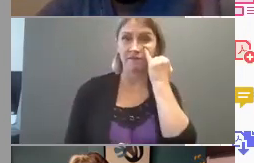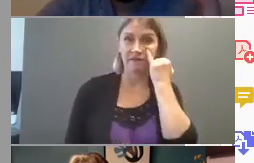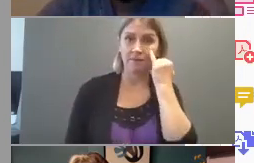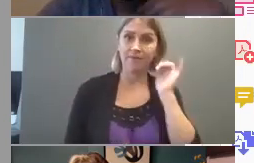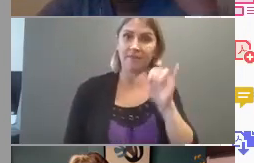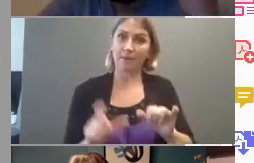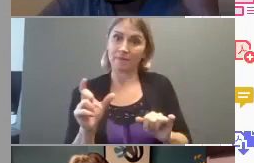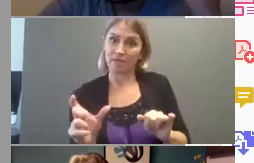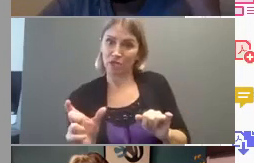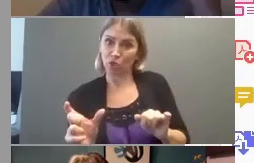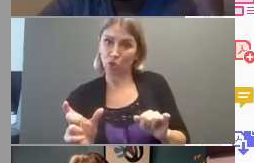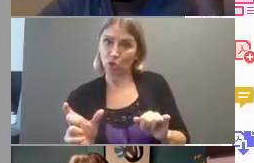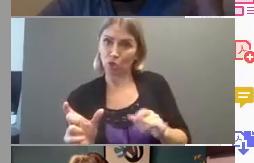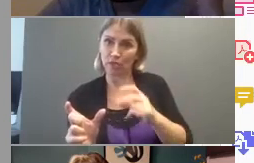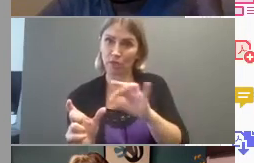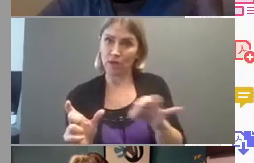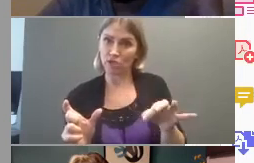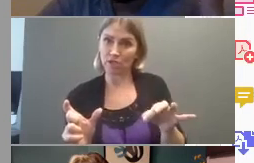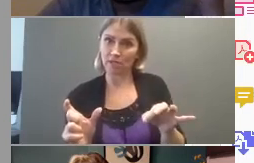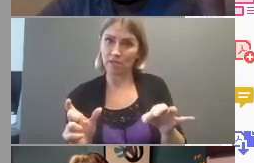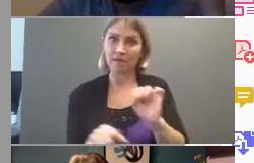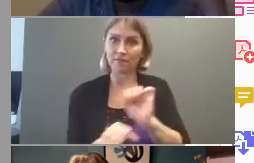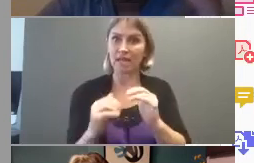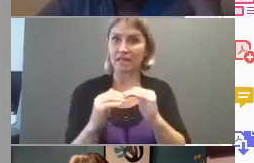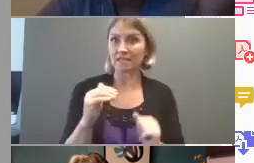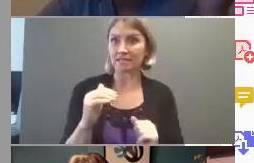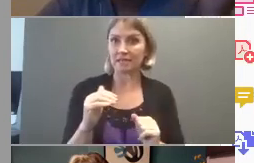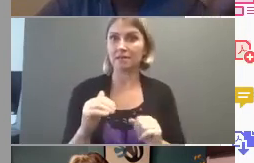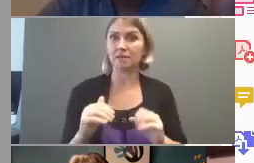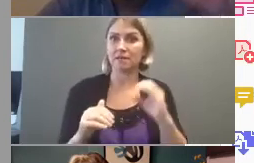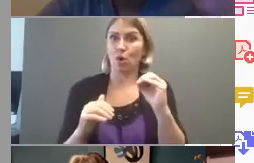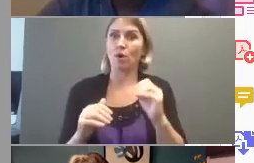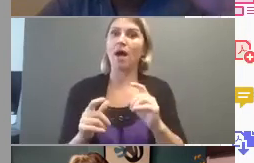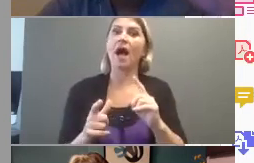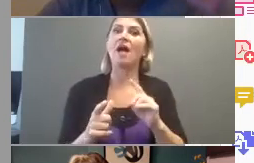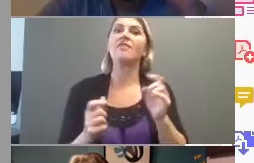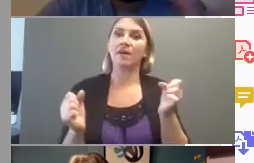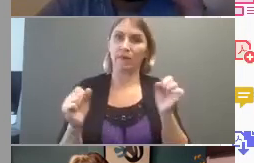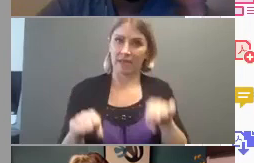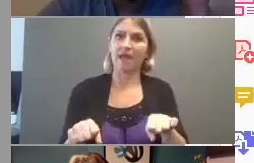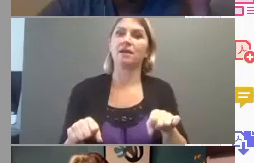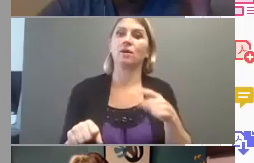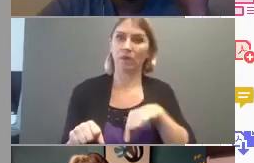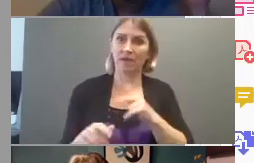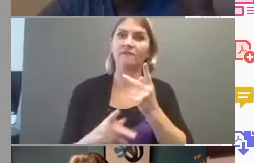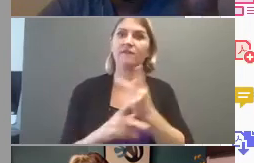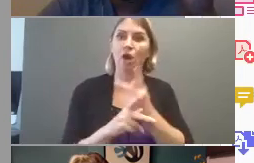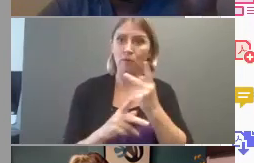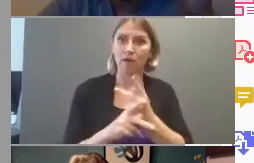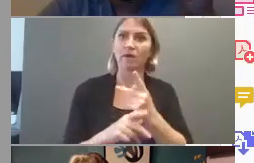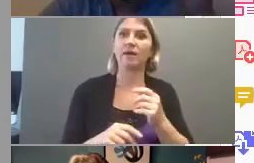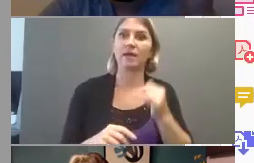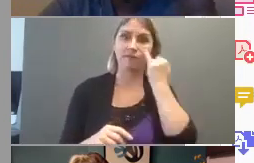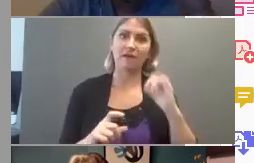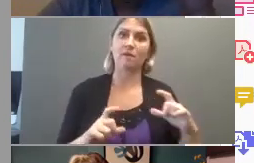this particular equation holds that it is less than equals to 0, only then can we figure out whether we have a big